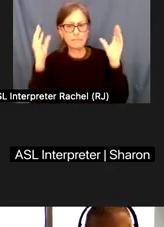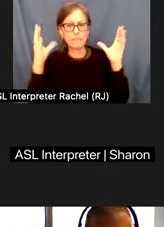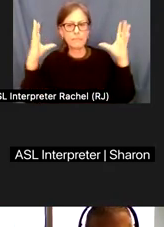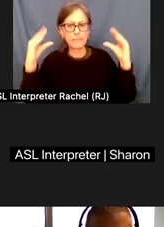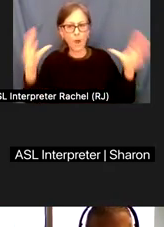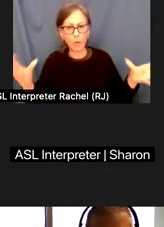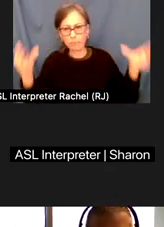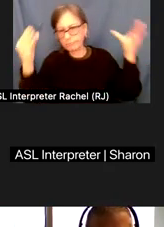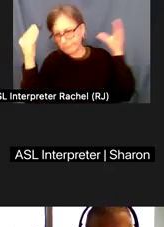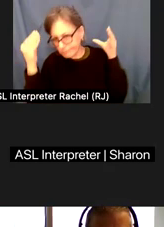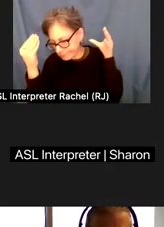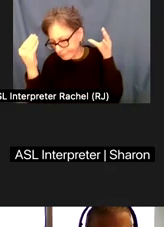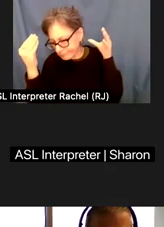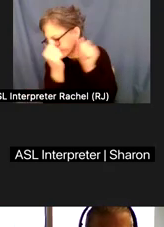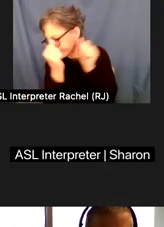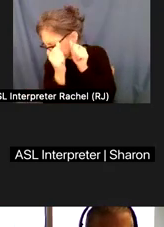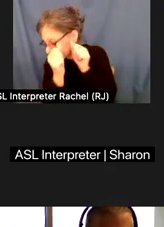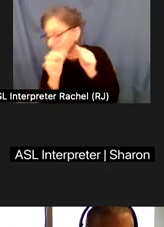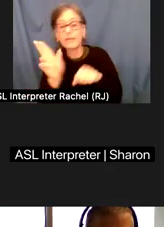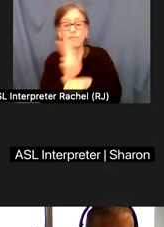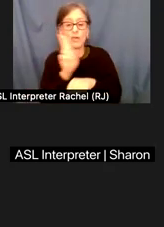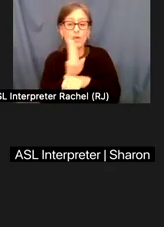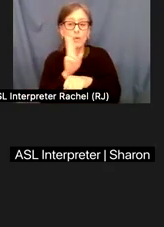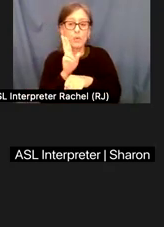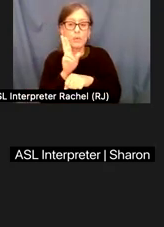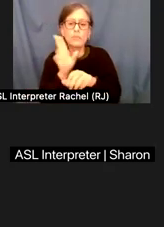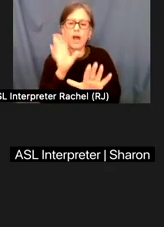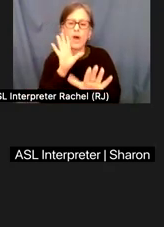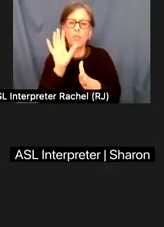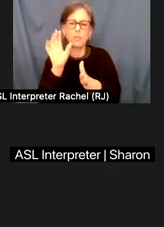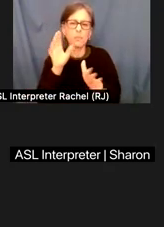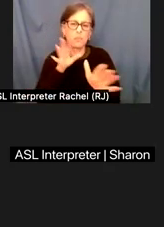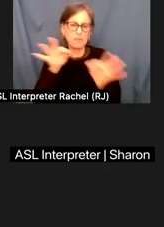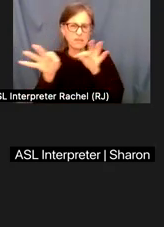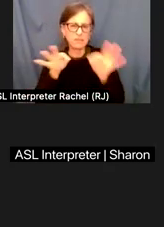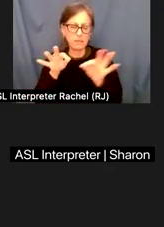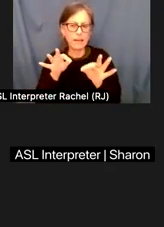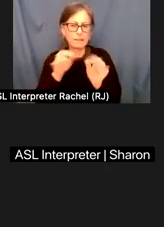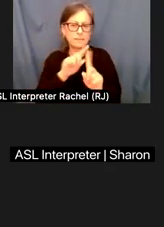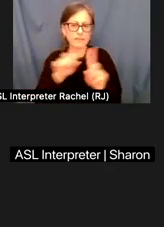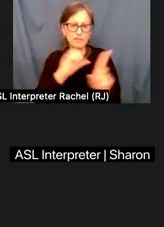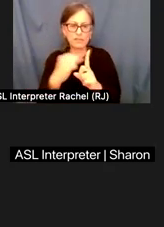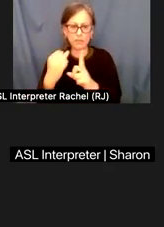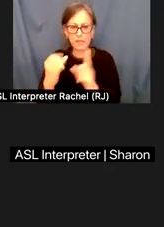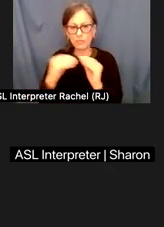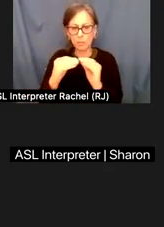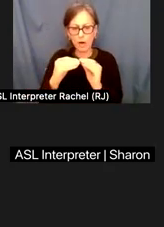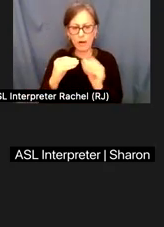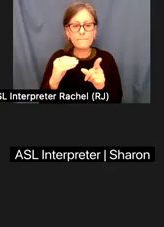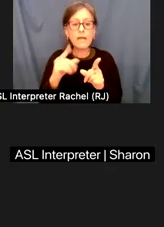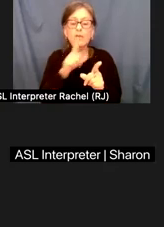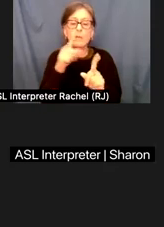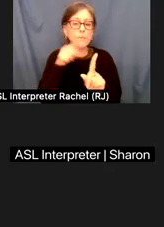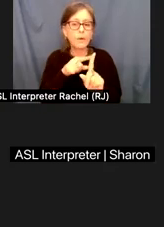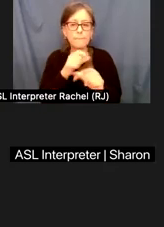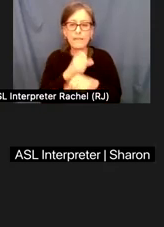head. But if you're someone who uses, we'll go kind of through some of these details in a little bit more here. Just really make sure